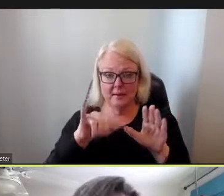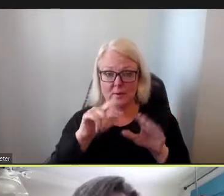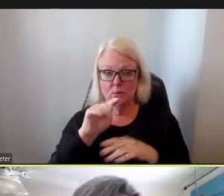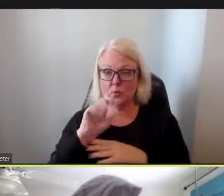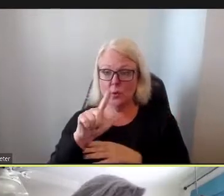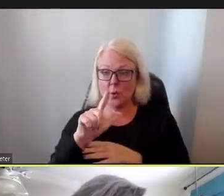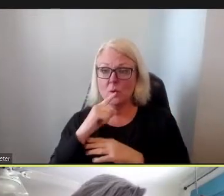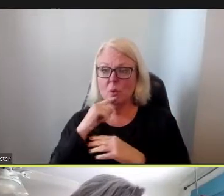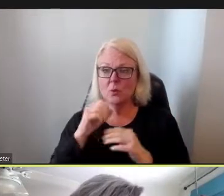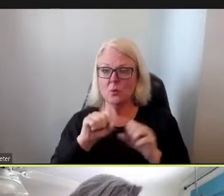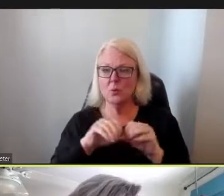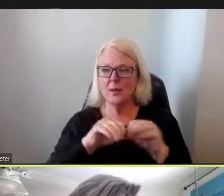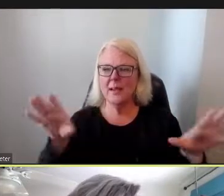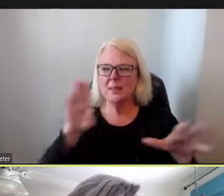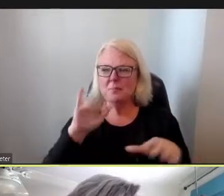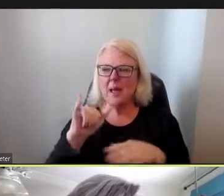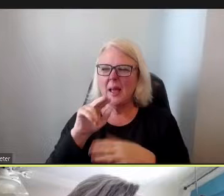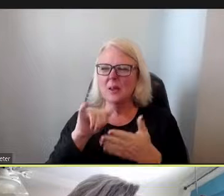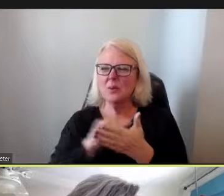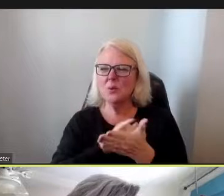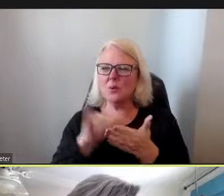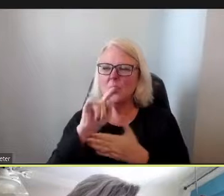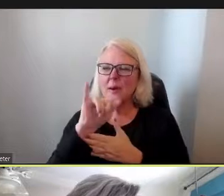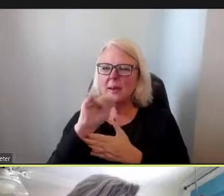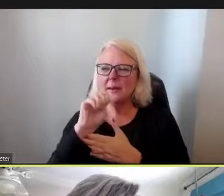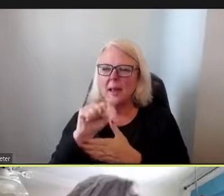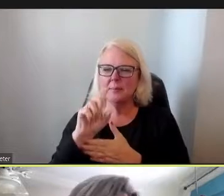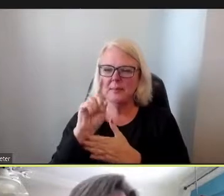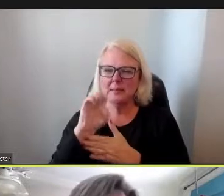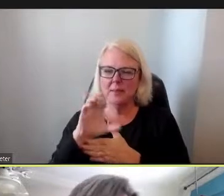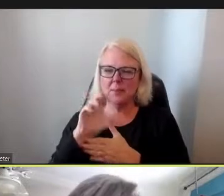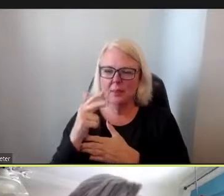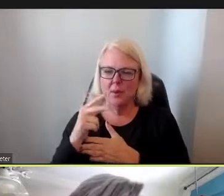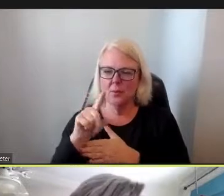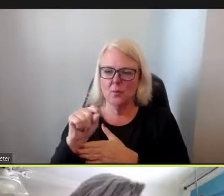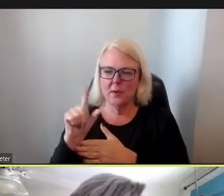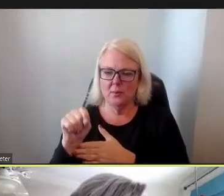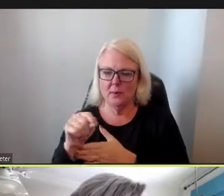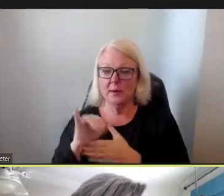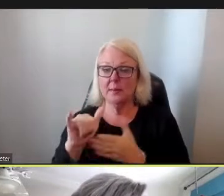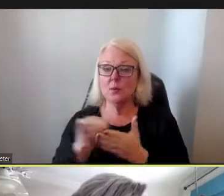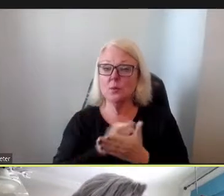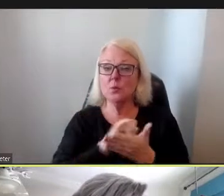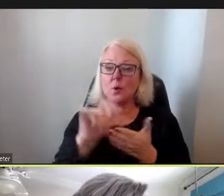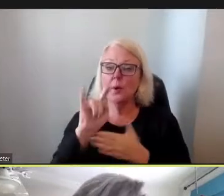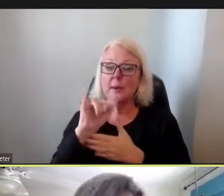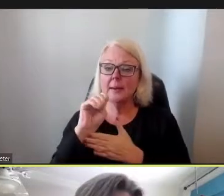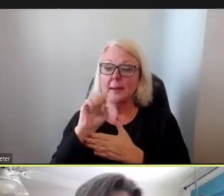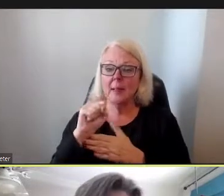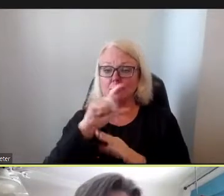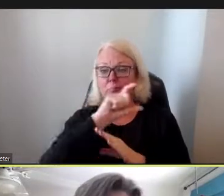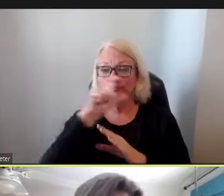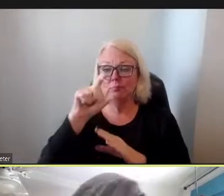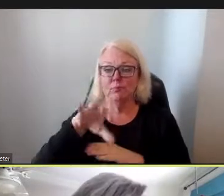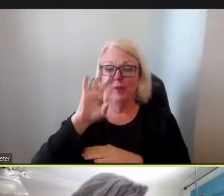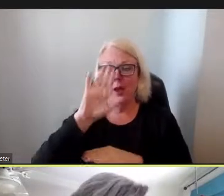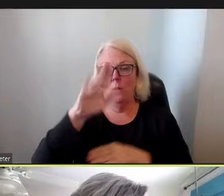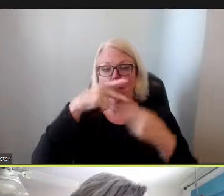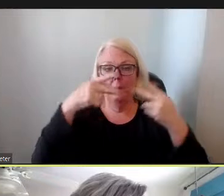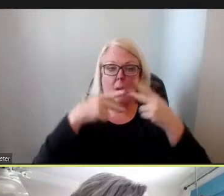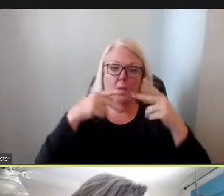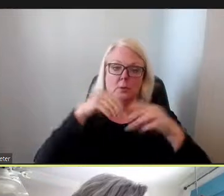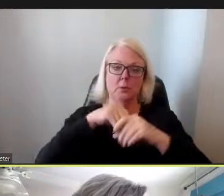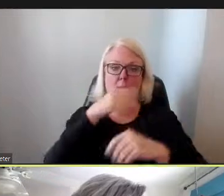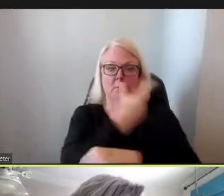was released by the New York Times on December 3rd, 2020. The New York Times piece was headlined, "Find Your Place in the